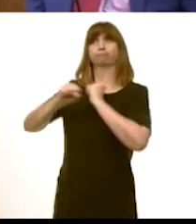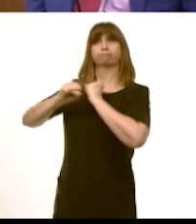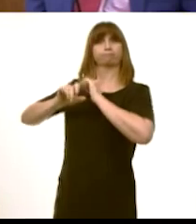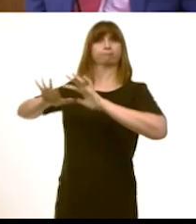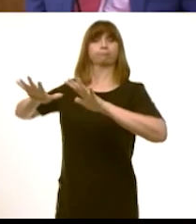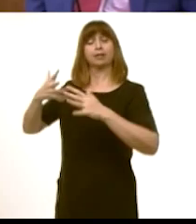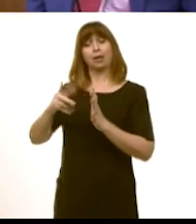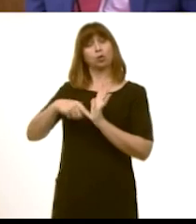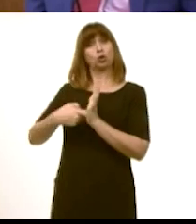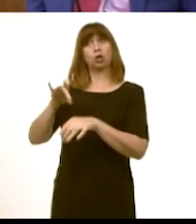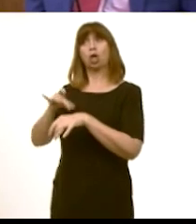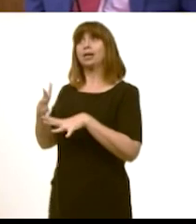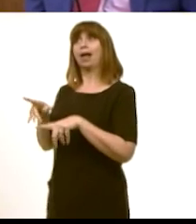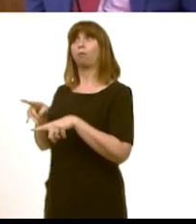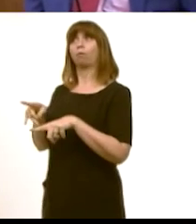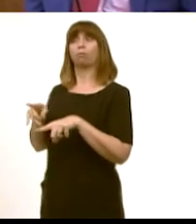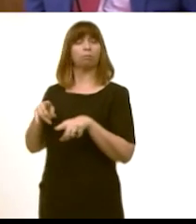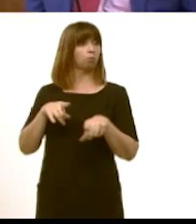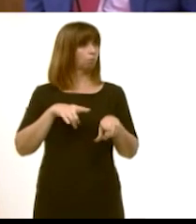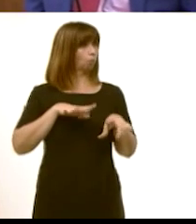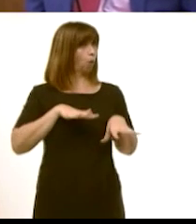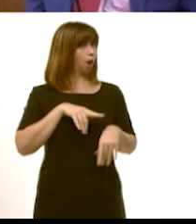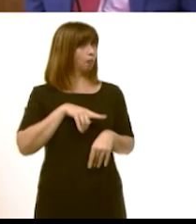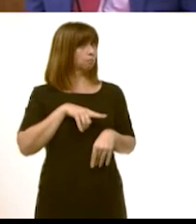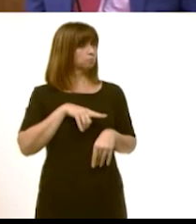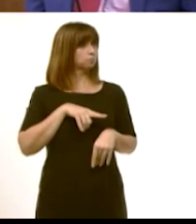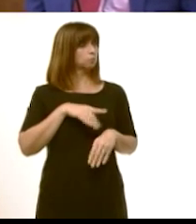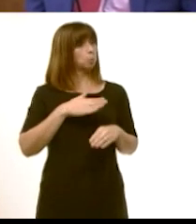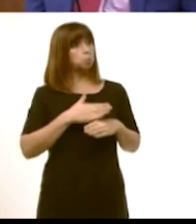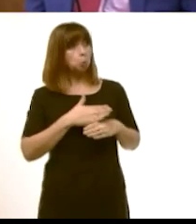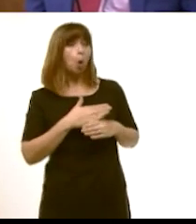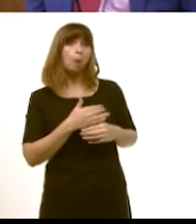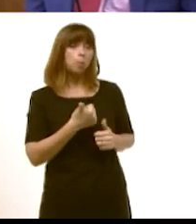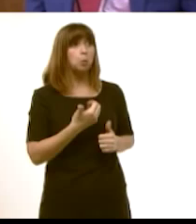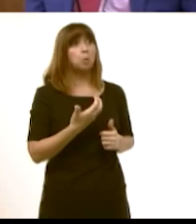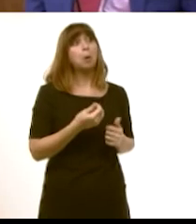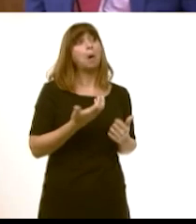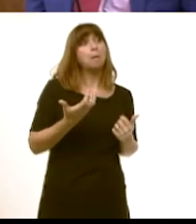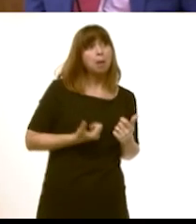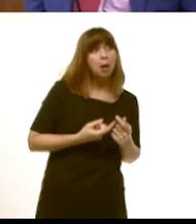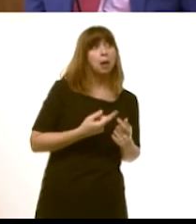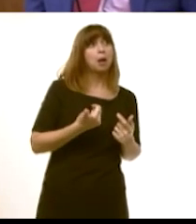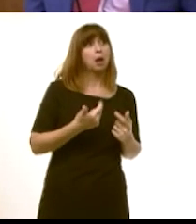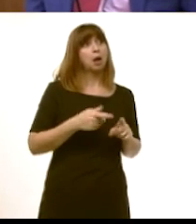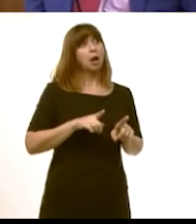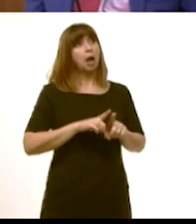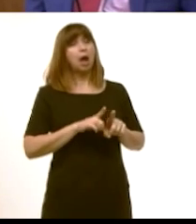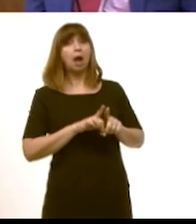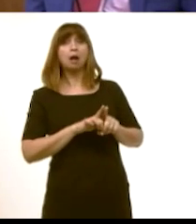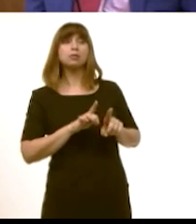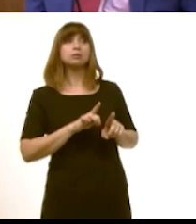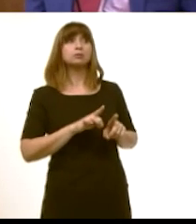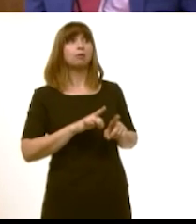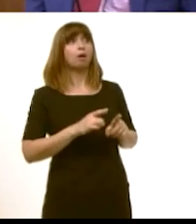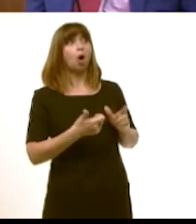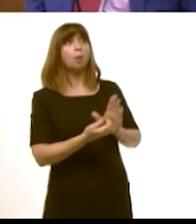doctors now who are looking at Wales as a favourable place to work for, not just for reasons of employment and pay, but in terms of the opportunities that are afforded to them,